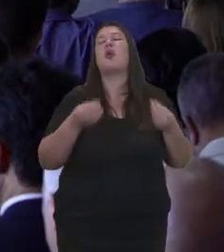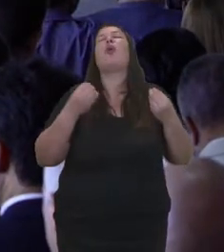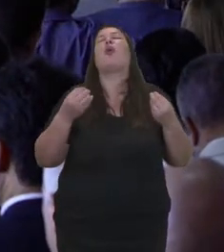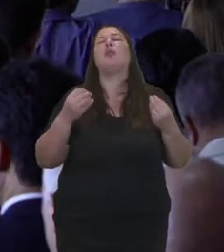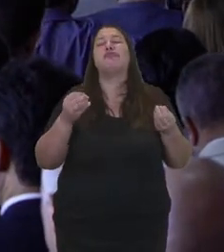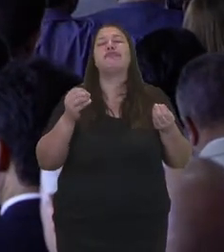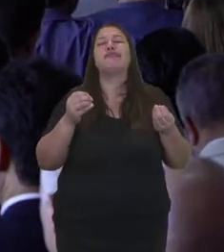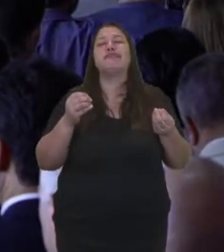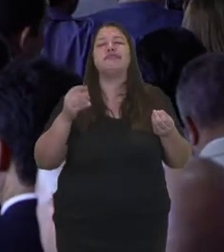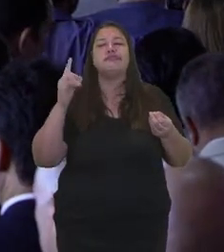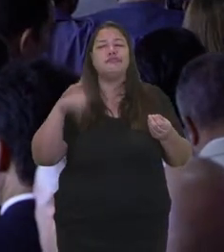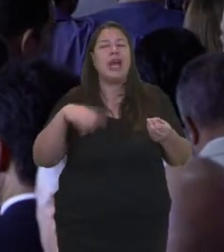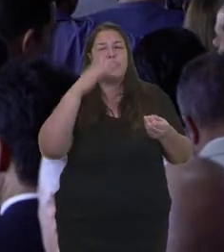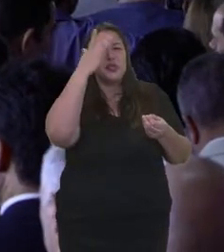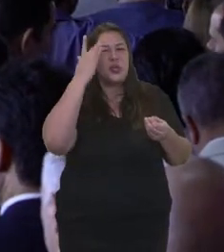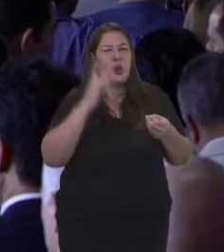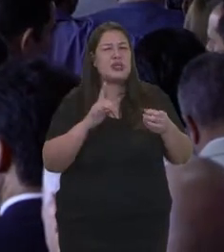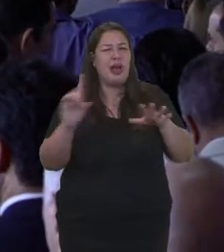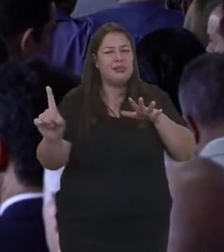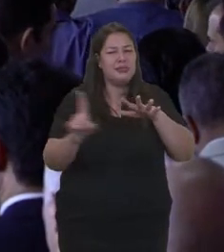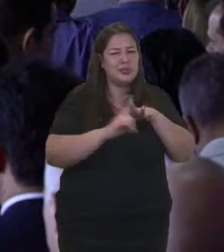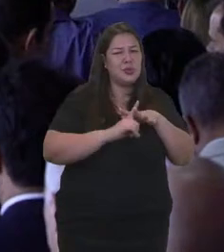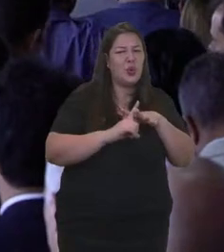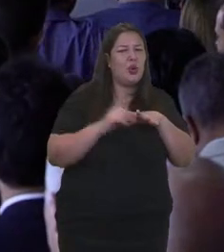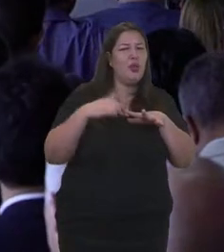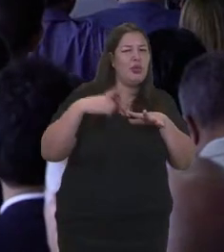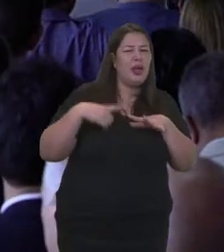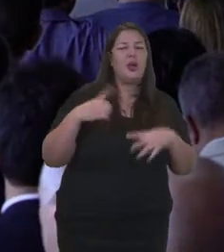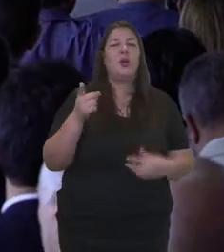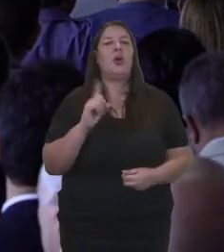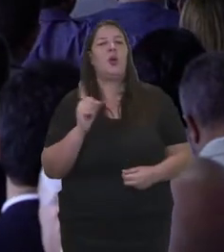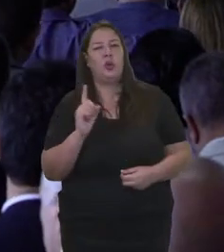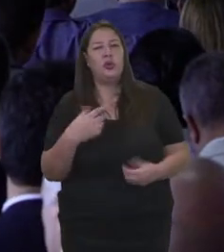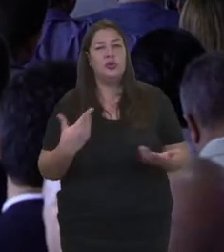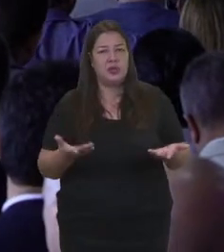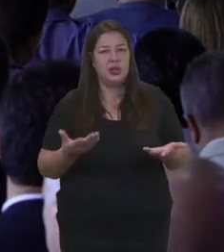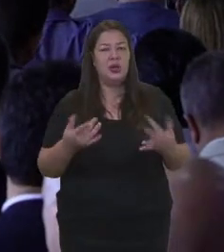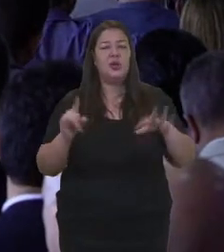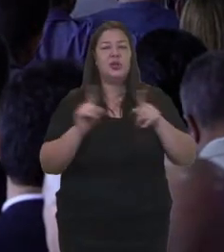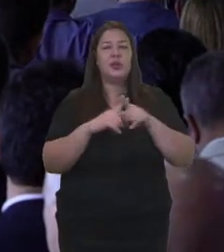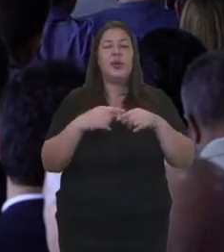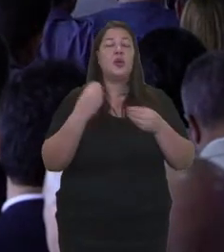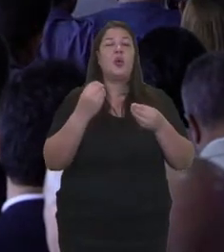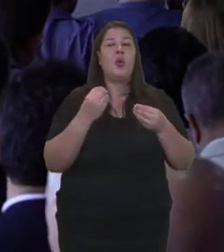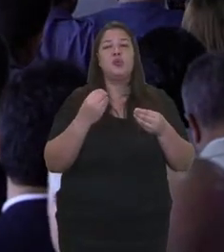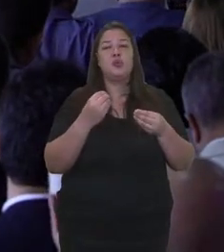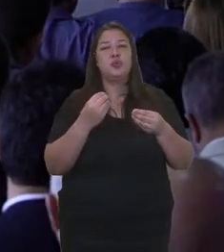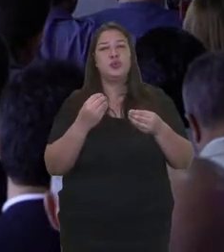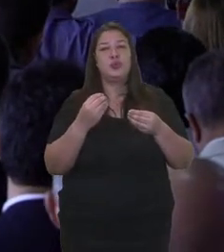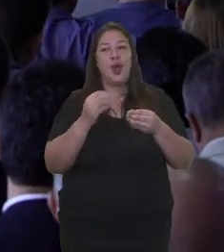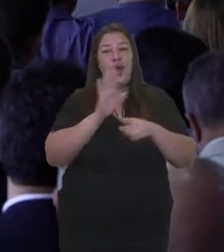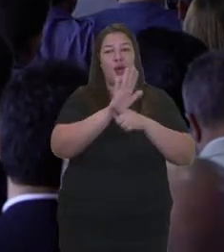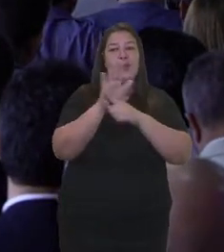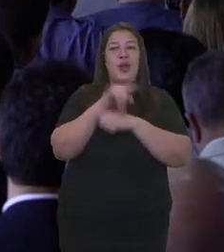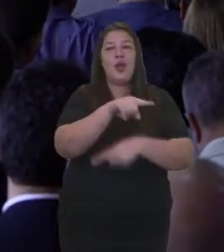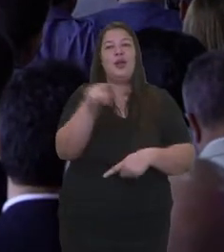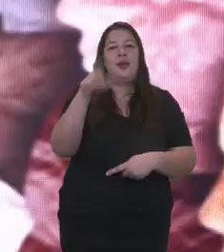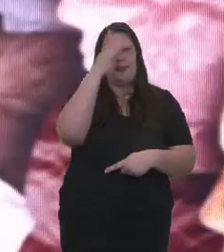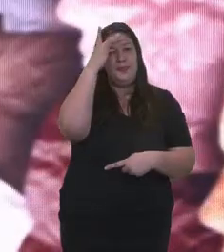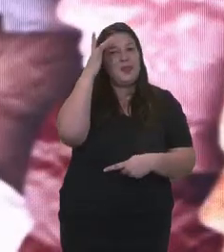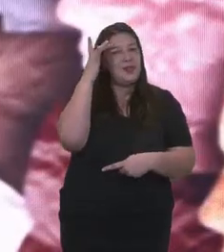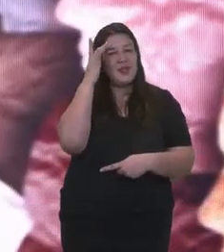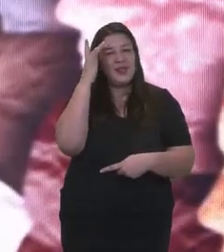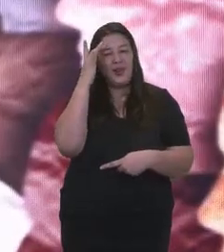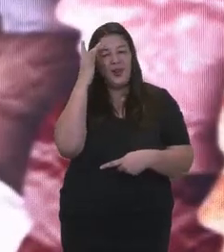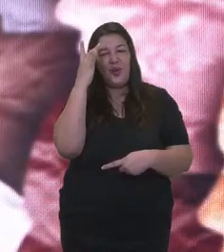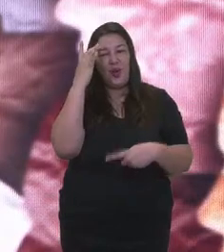we asking if the people are really being included on how to use technology and how maximize technology and how to learn in